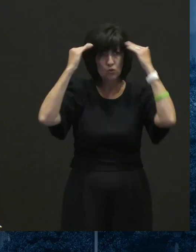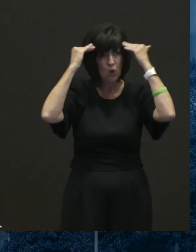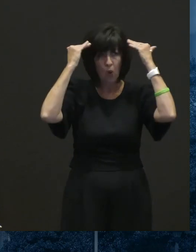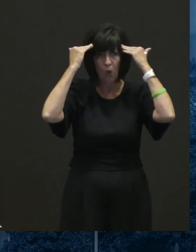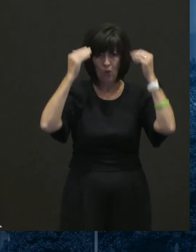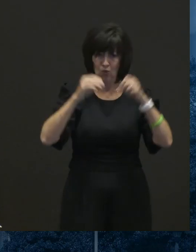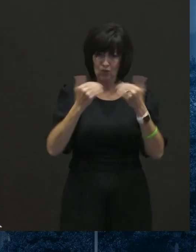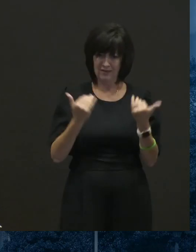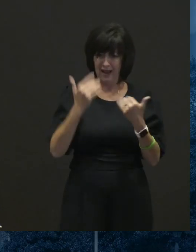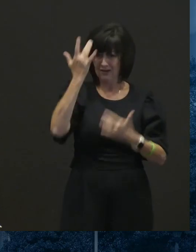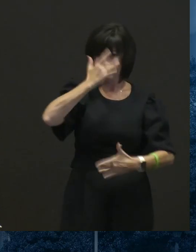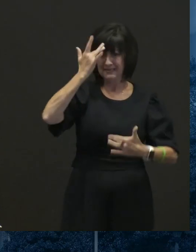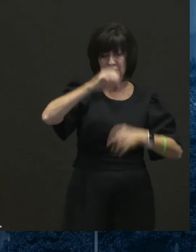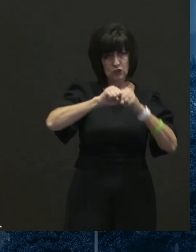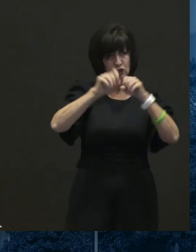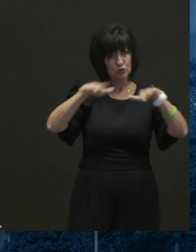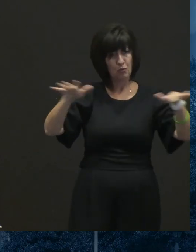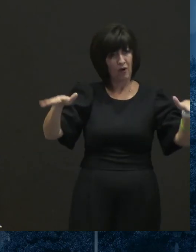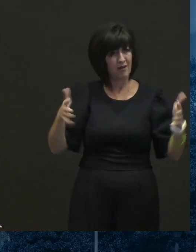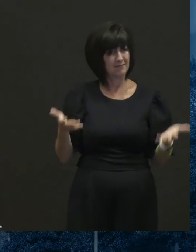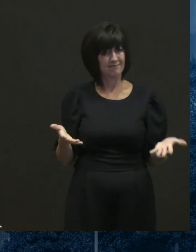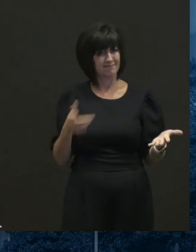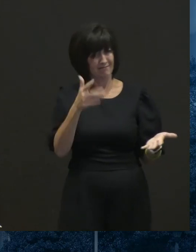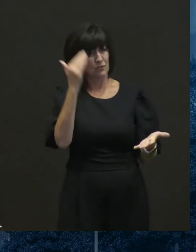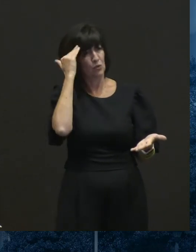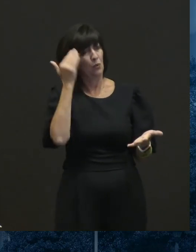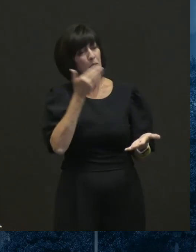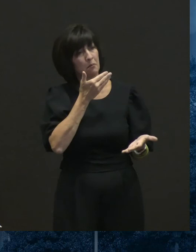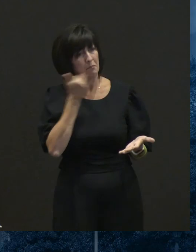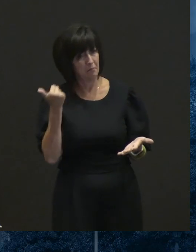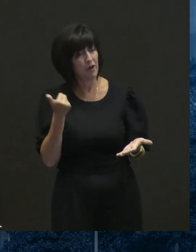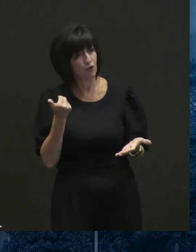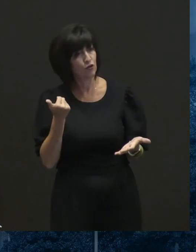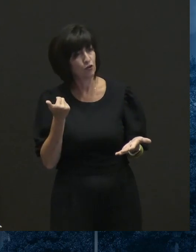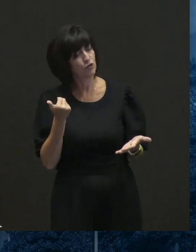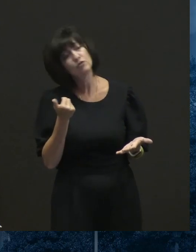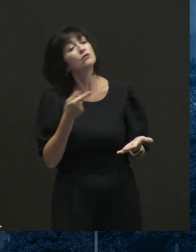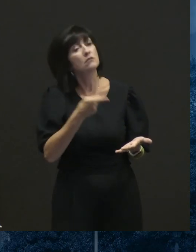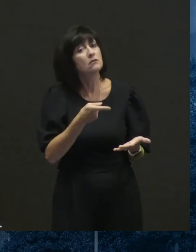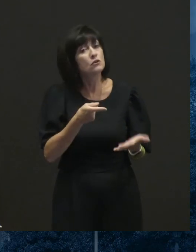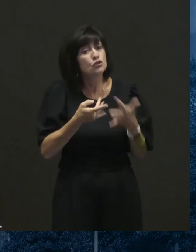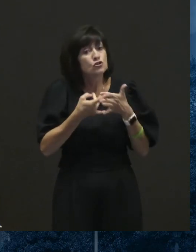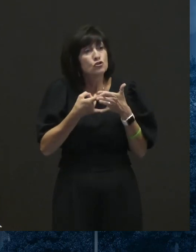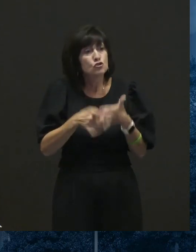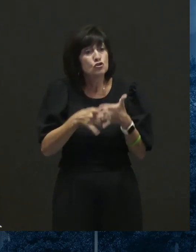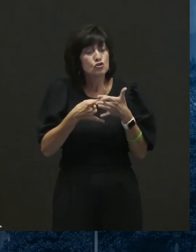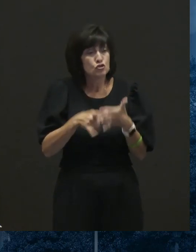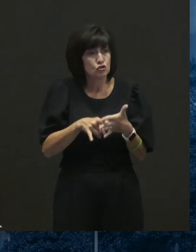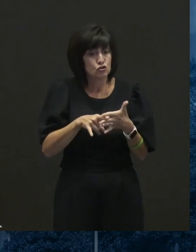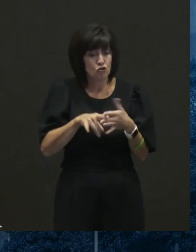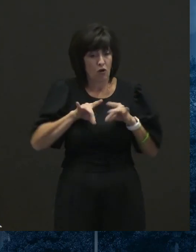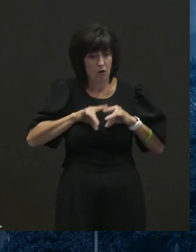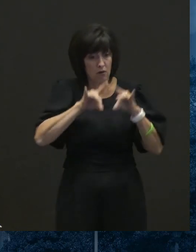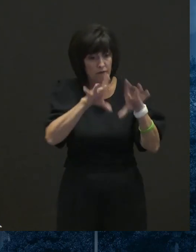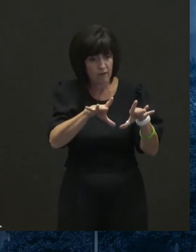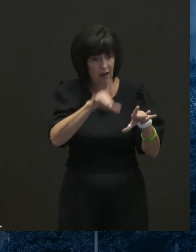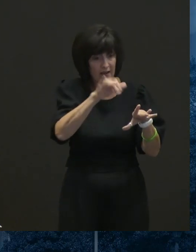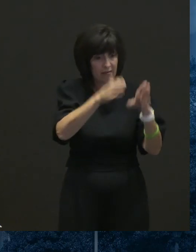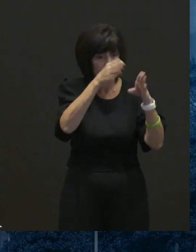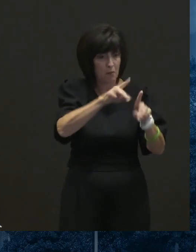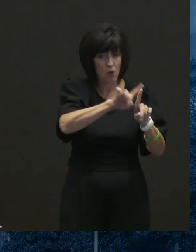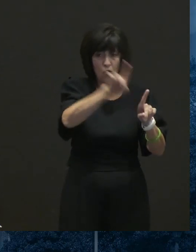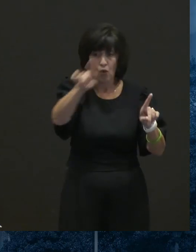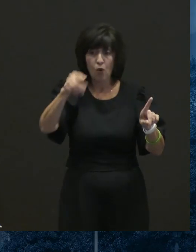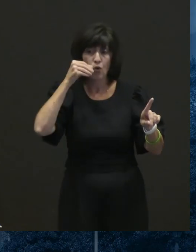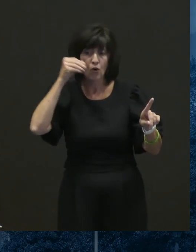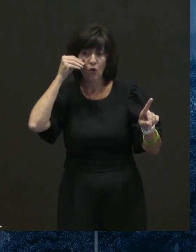that are, partying and you start to infect somebody, and that person goes home and infects somebody else, and then all of a sudden you've